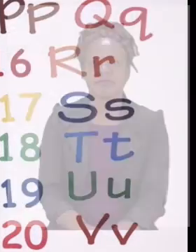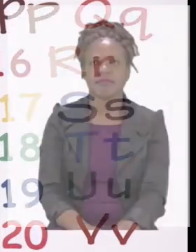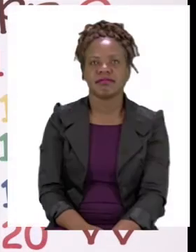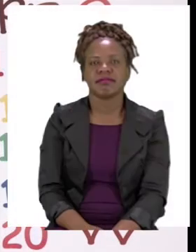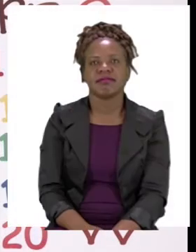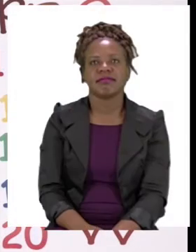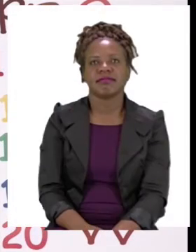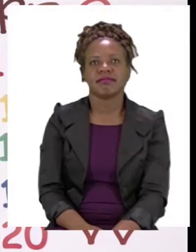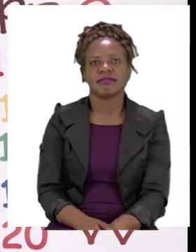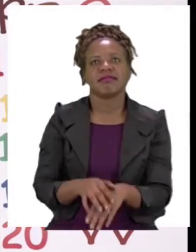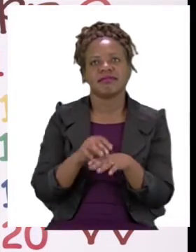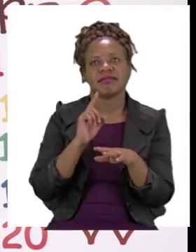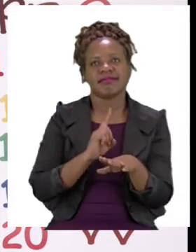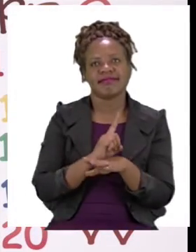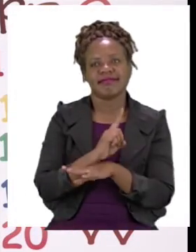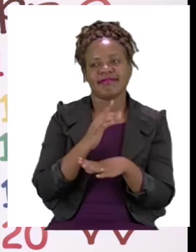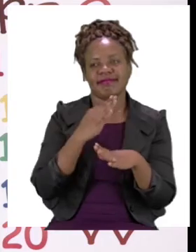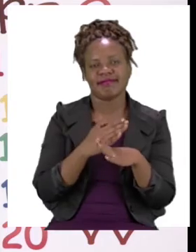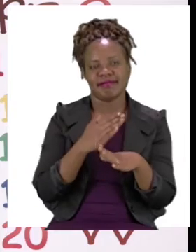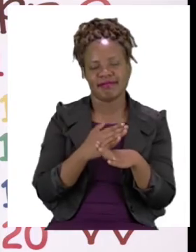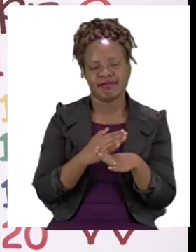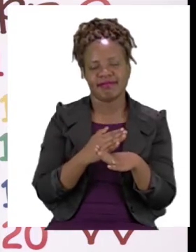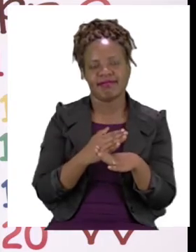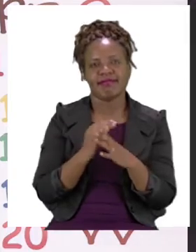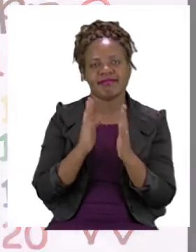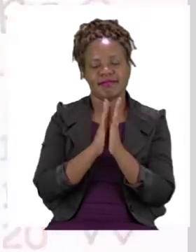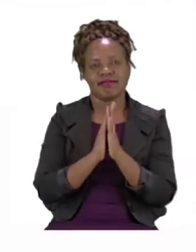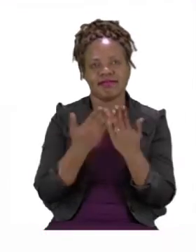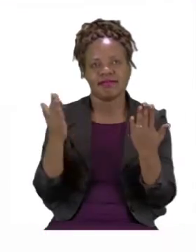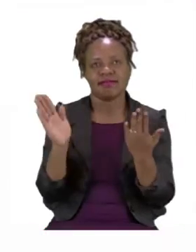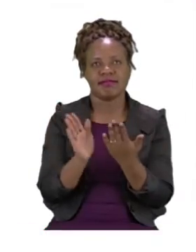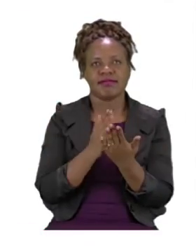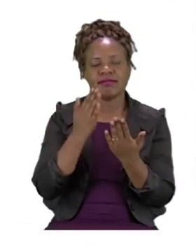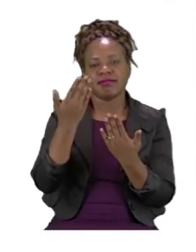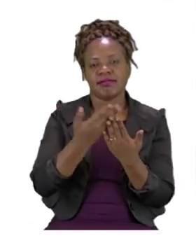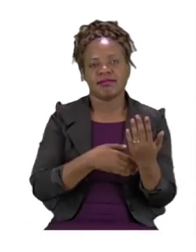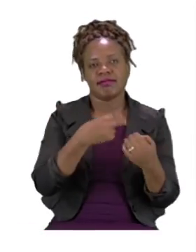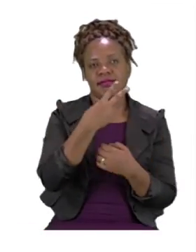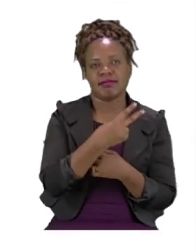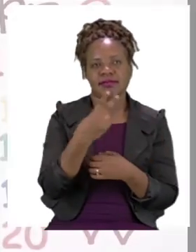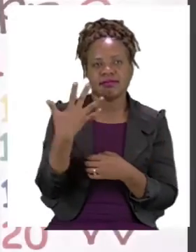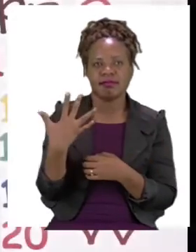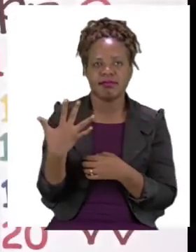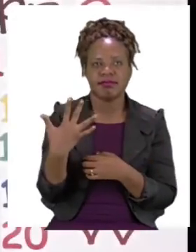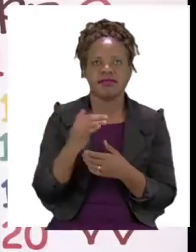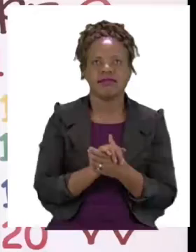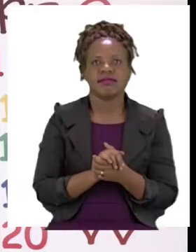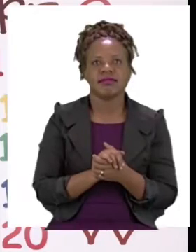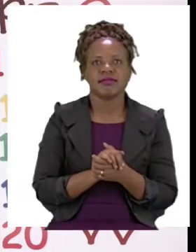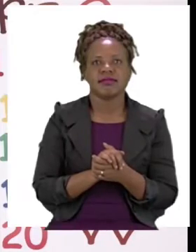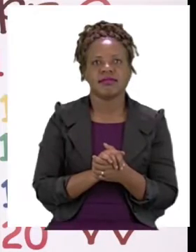For our first exercise, boys and girls, let's turn to page 25. On page 25, we are